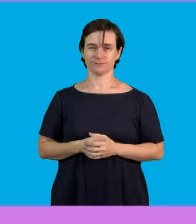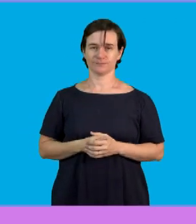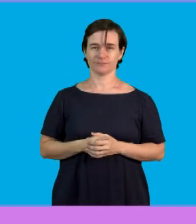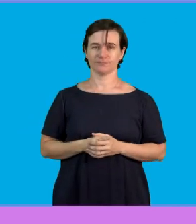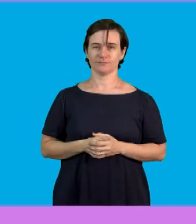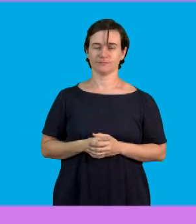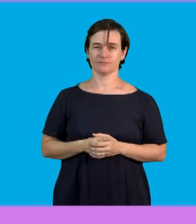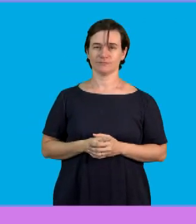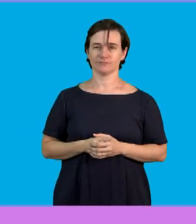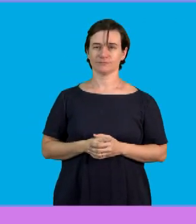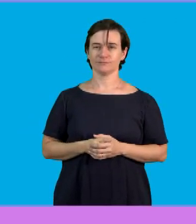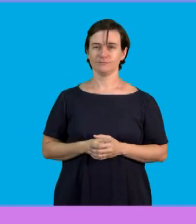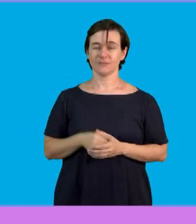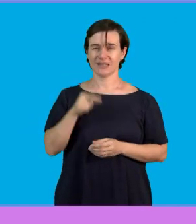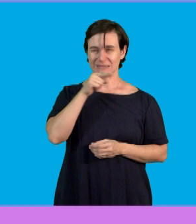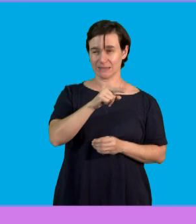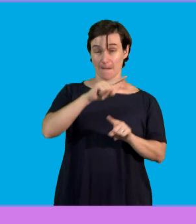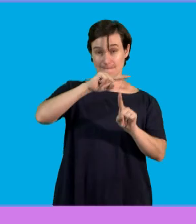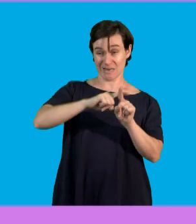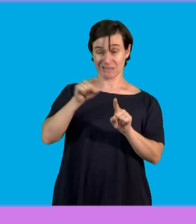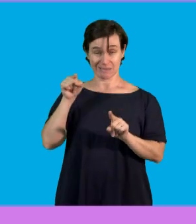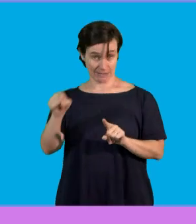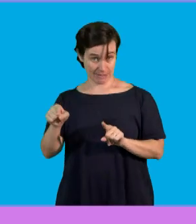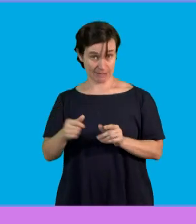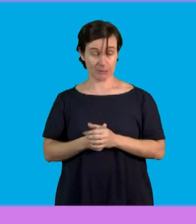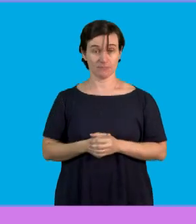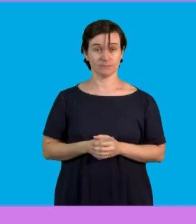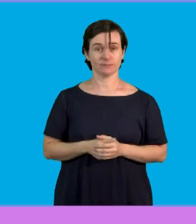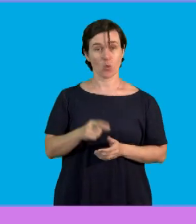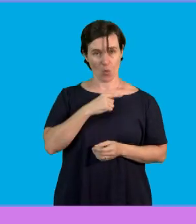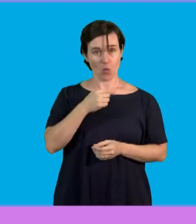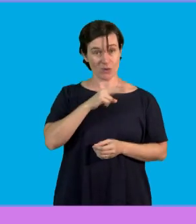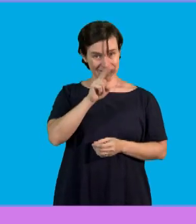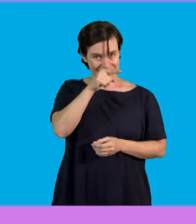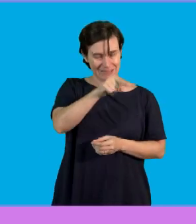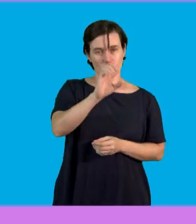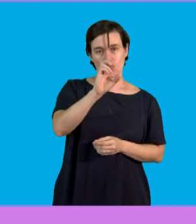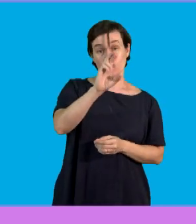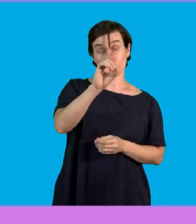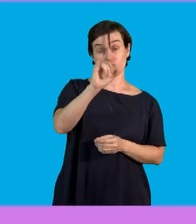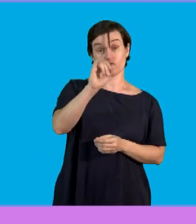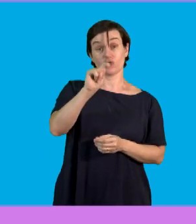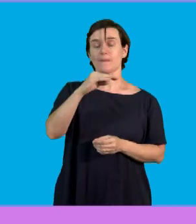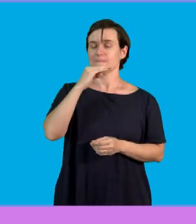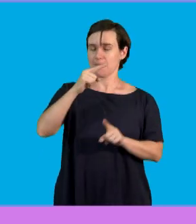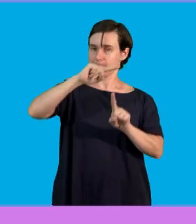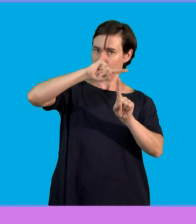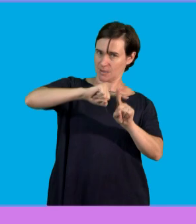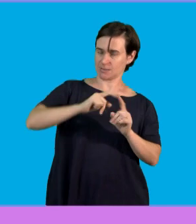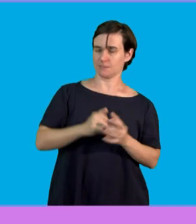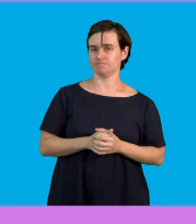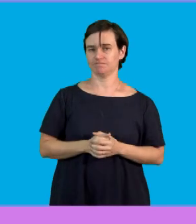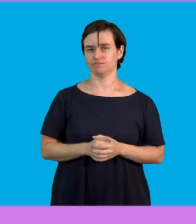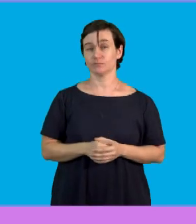2,450. So we are going to add this amount because it appears on credits, so that it increases this